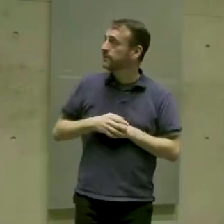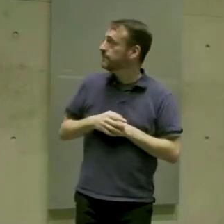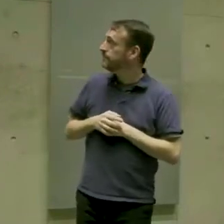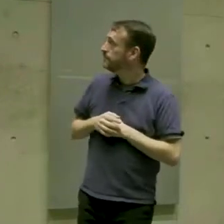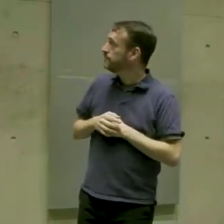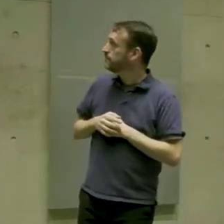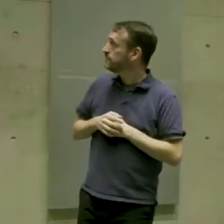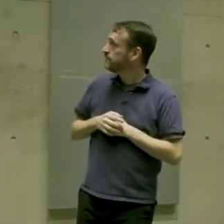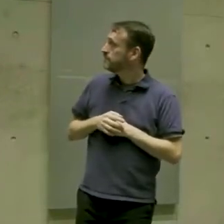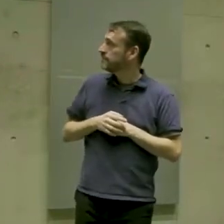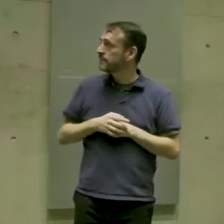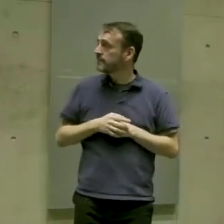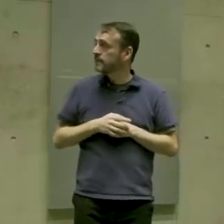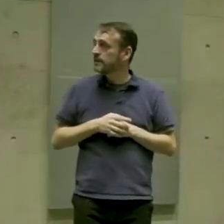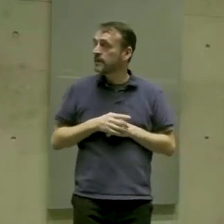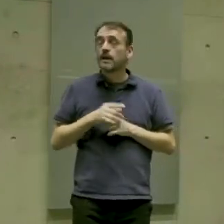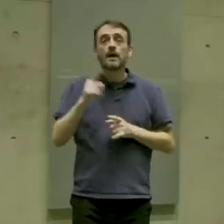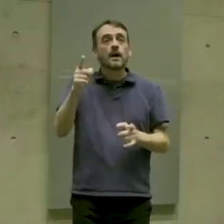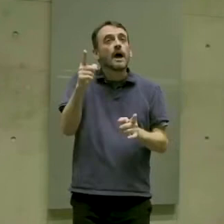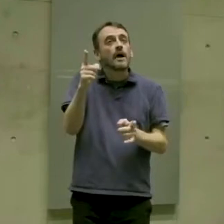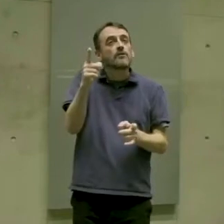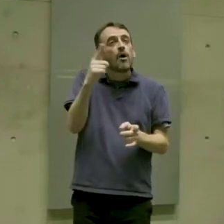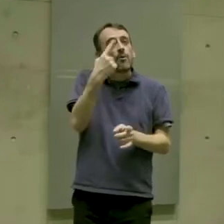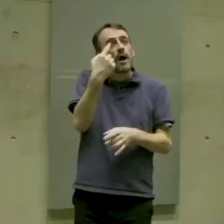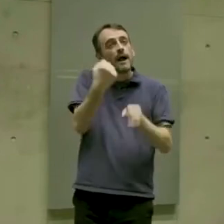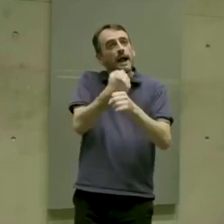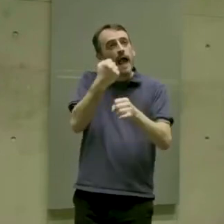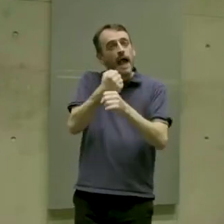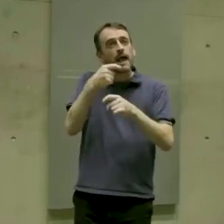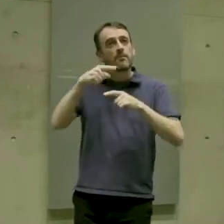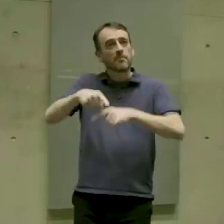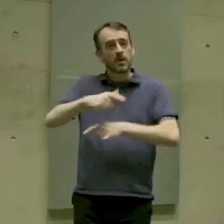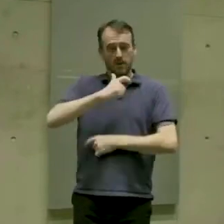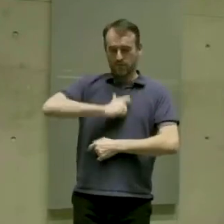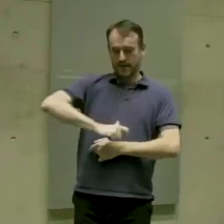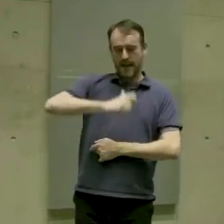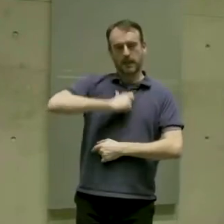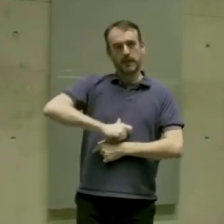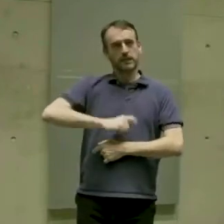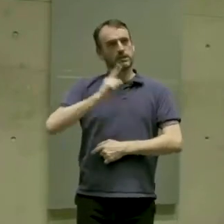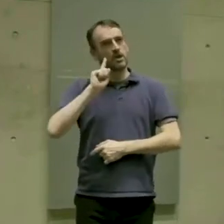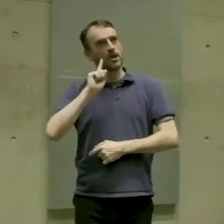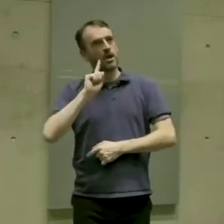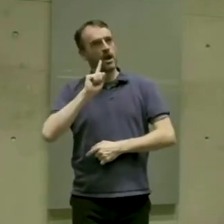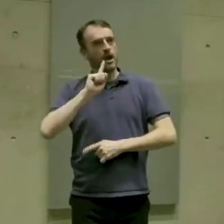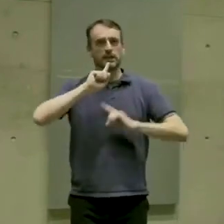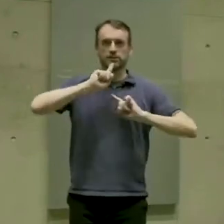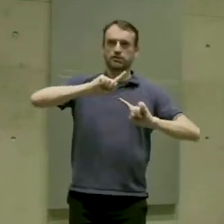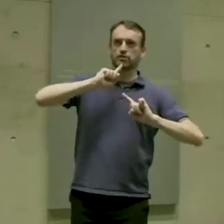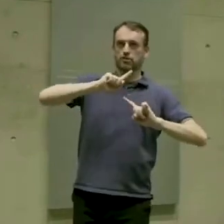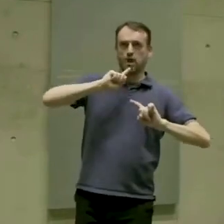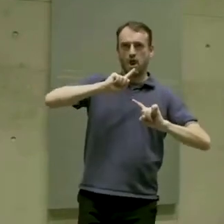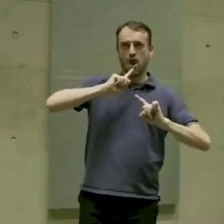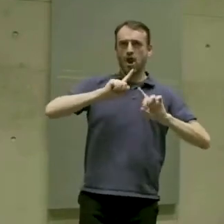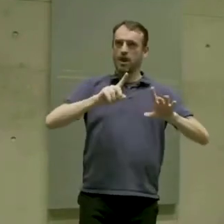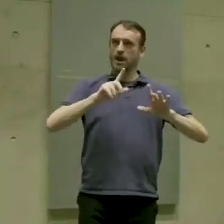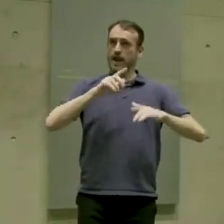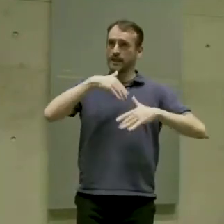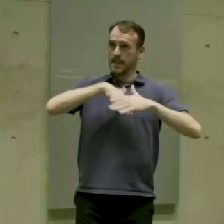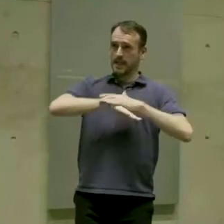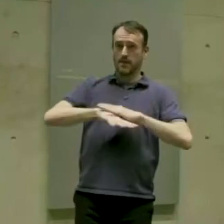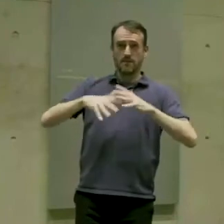game's third act is a governess walking a girl on a beach. They both come from the Institute, a vast building that